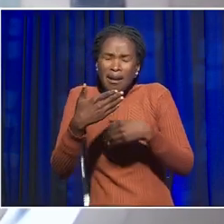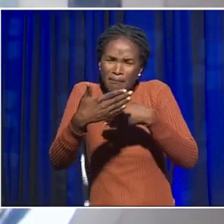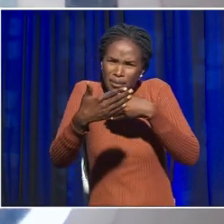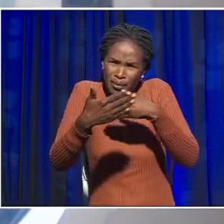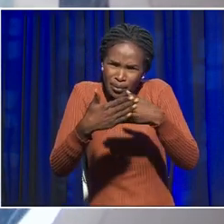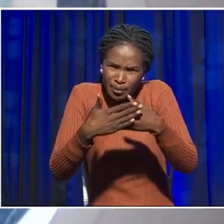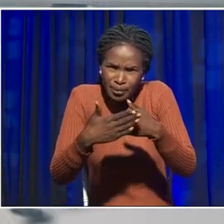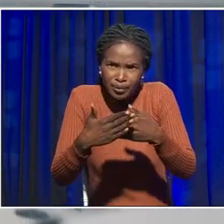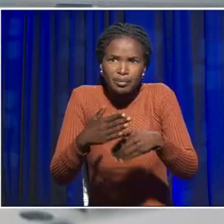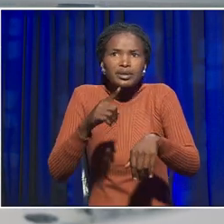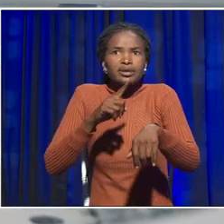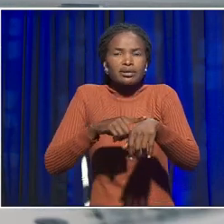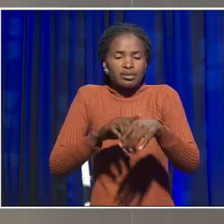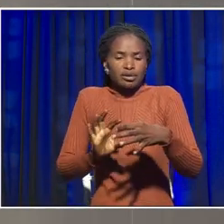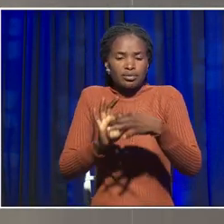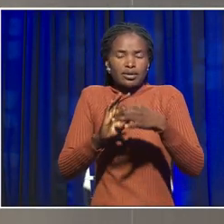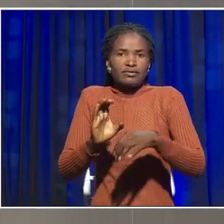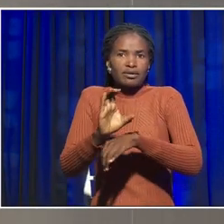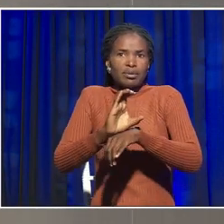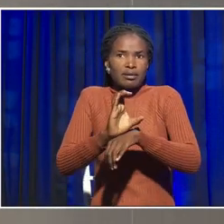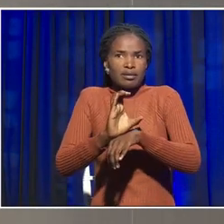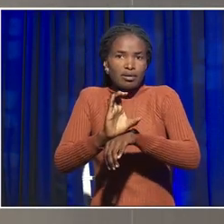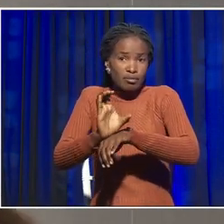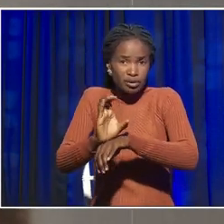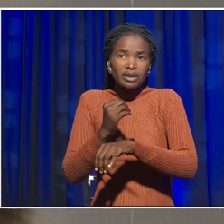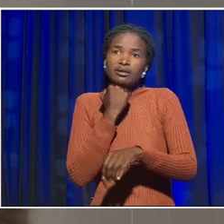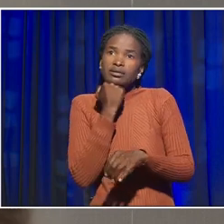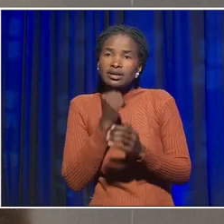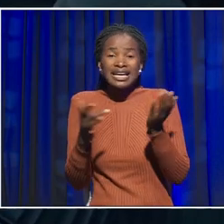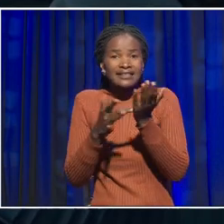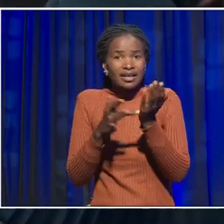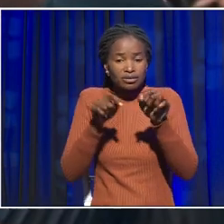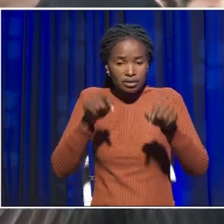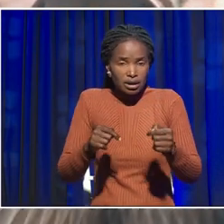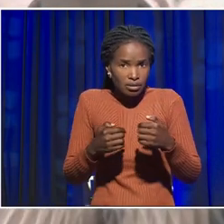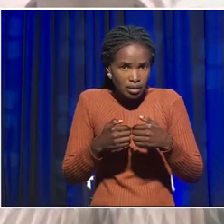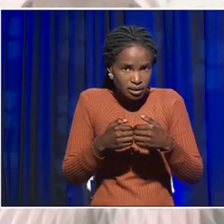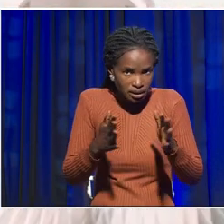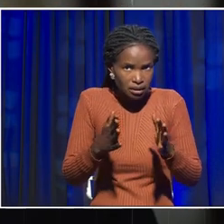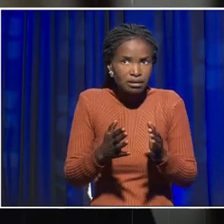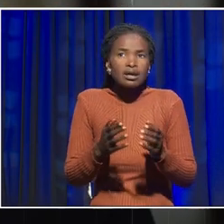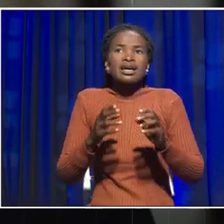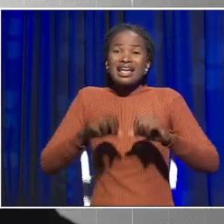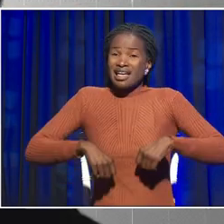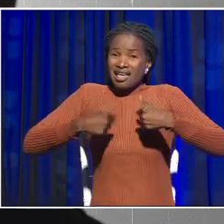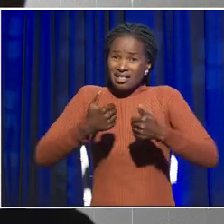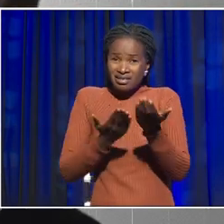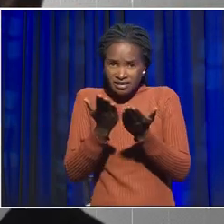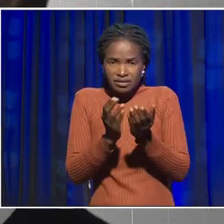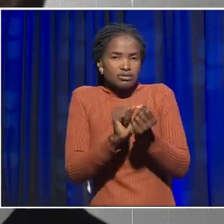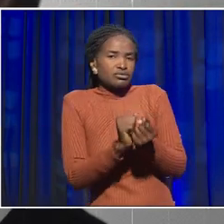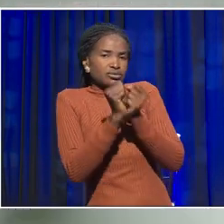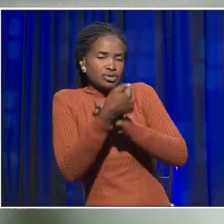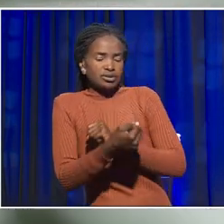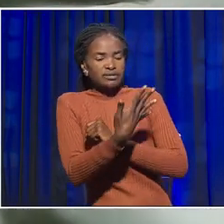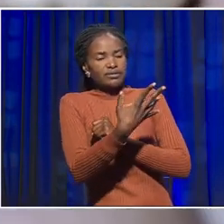The technologies available today will impact and change healthcare forever. 52% of the encounters with our primary